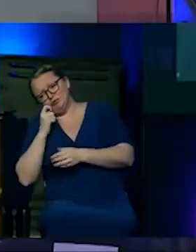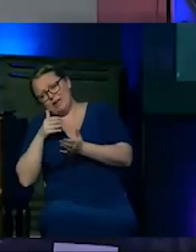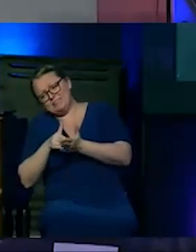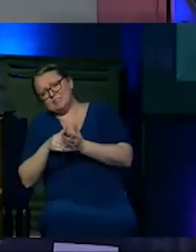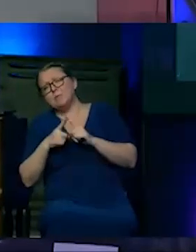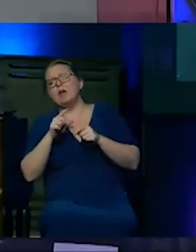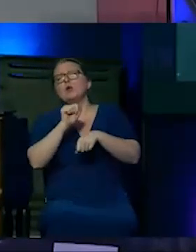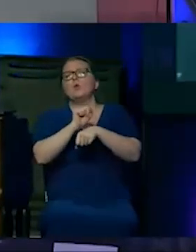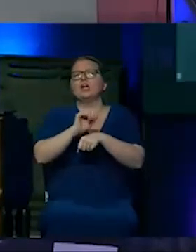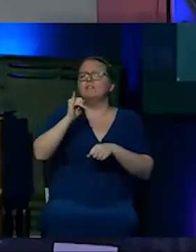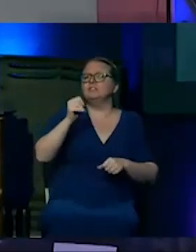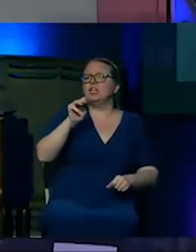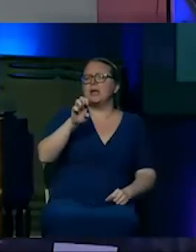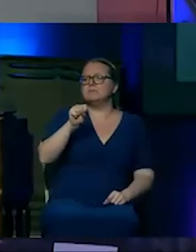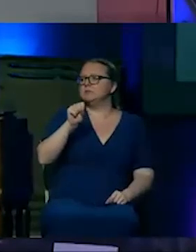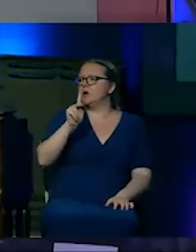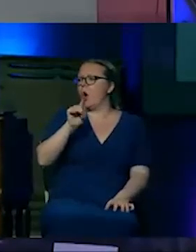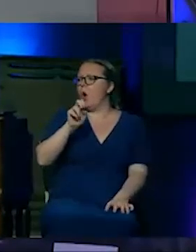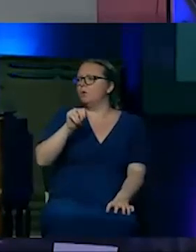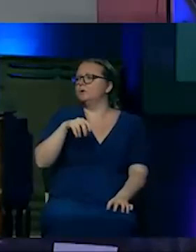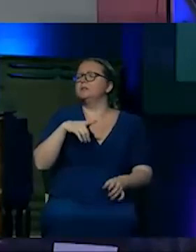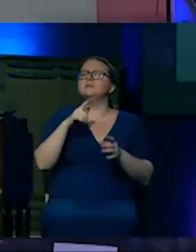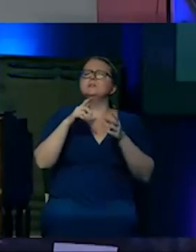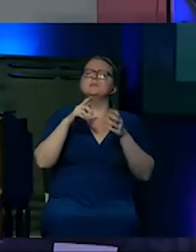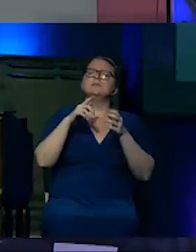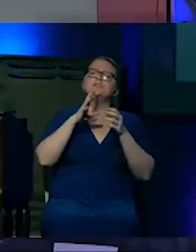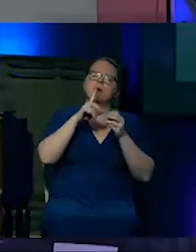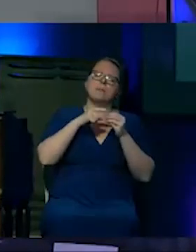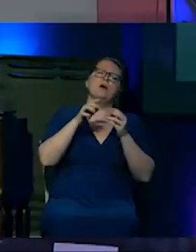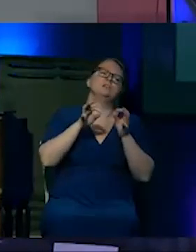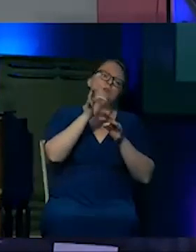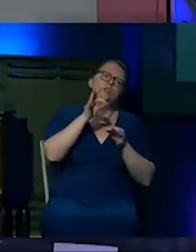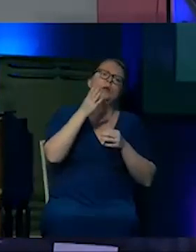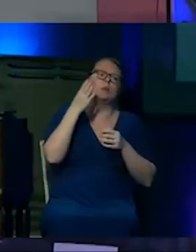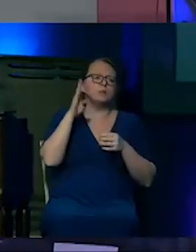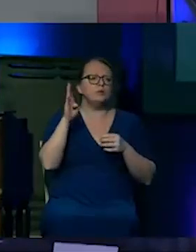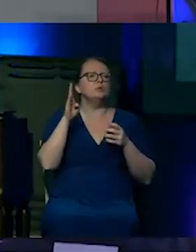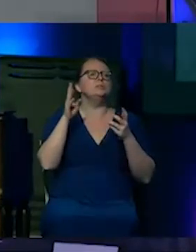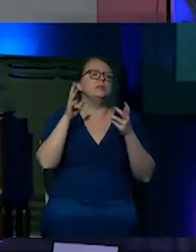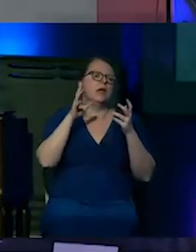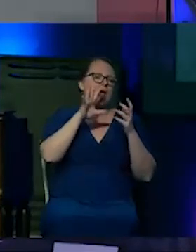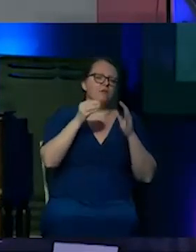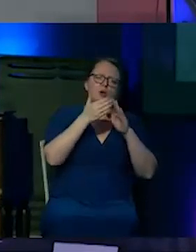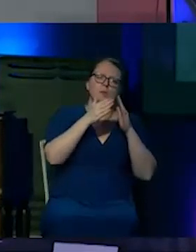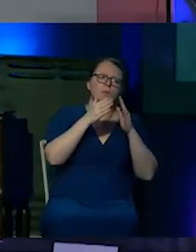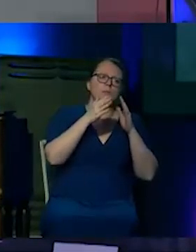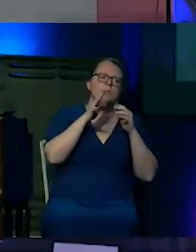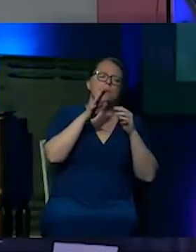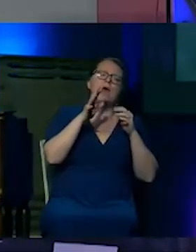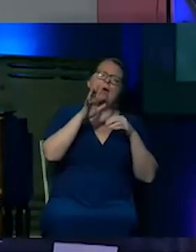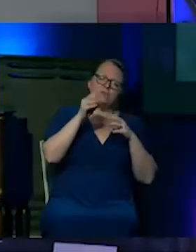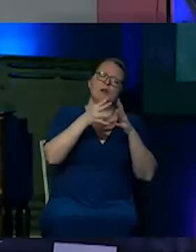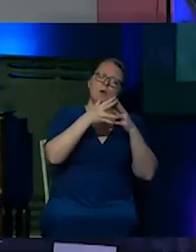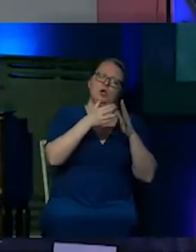the work of James Cone, who wrote The Spiritual and the Blues, and he talked about African-American spirituality, this idea of non-human, right? That